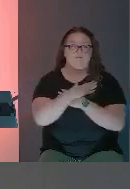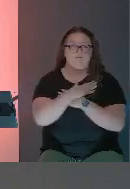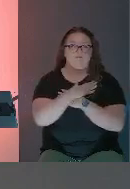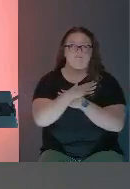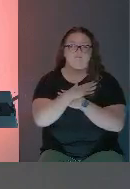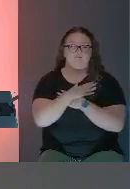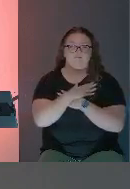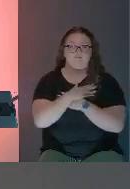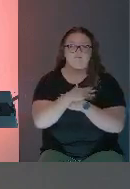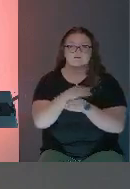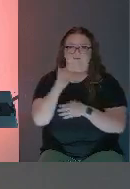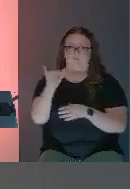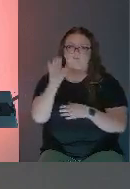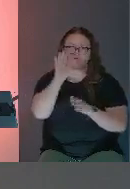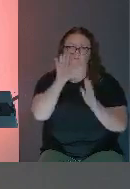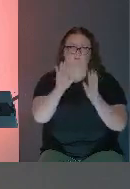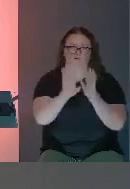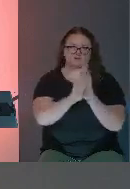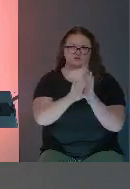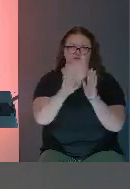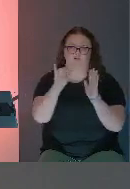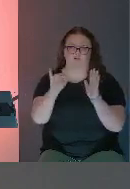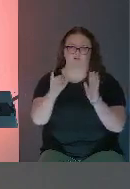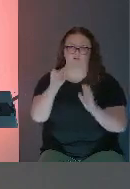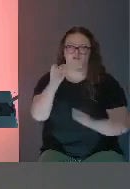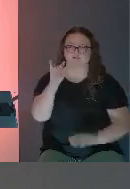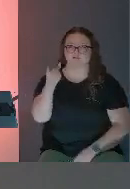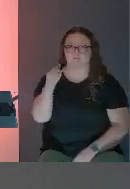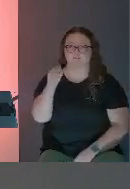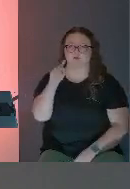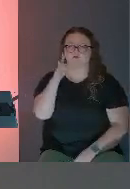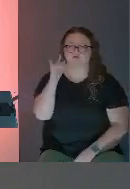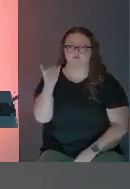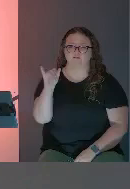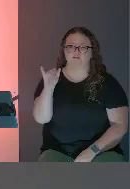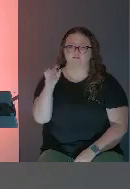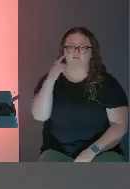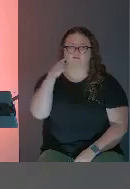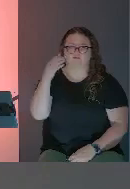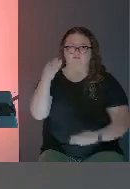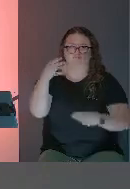spiritually. That was the picture. That was the typology of the land of promise.